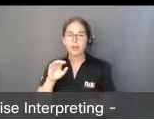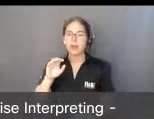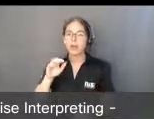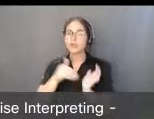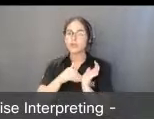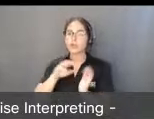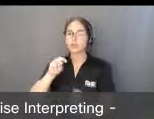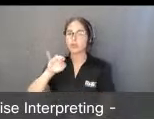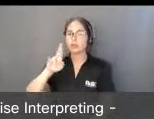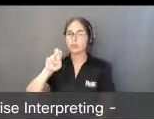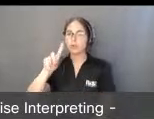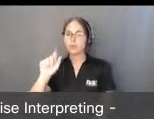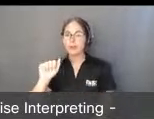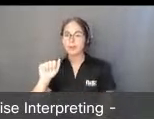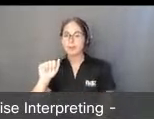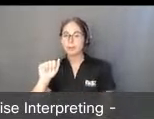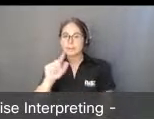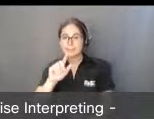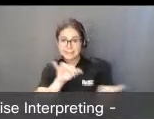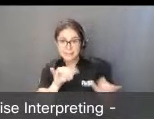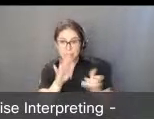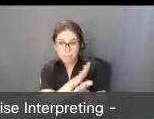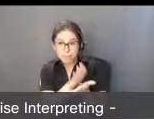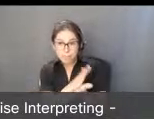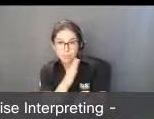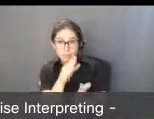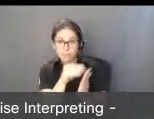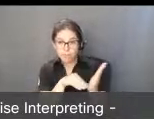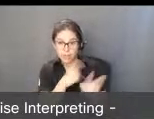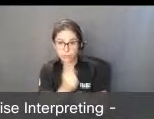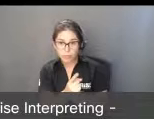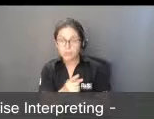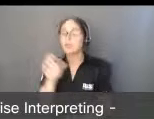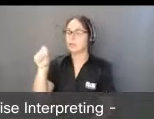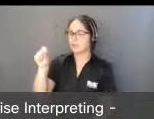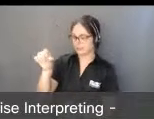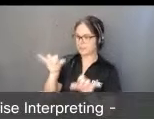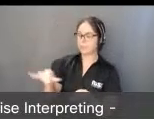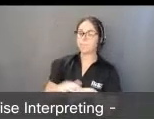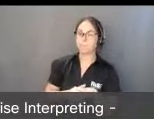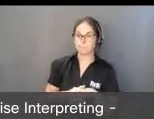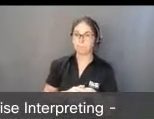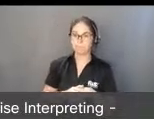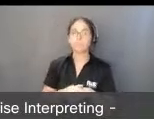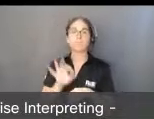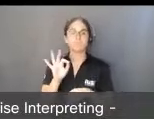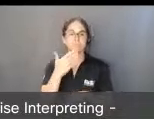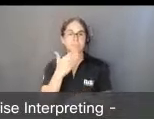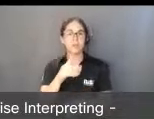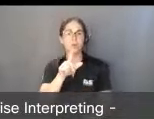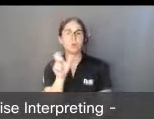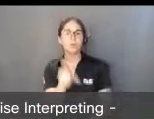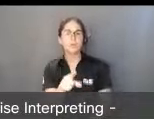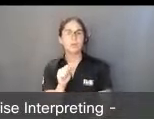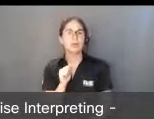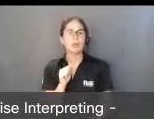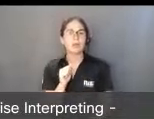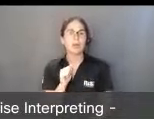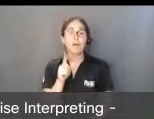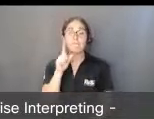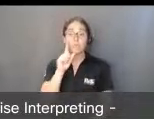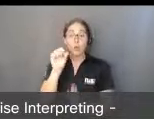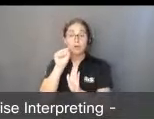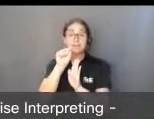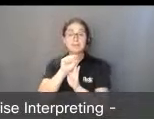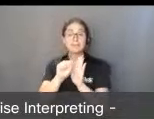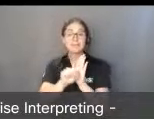yes. Sorry. Yes, okay. Dr. Miranda. Okay, how are we set for the state testing? Is that going to